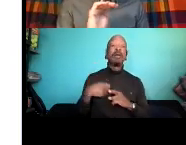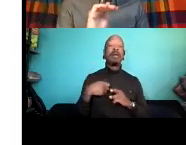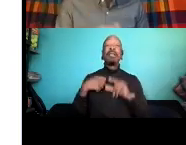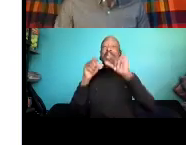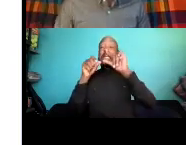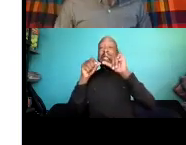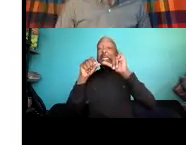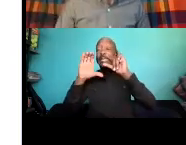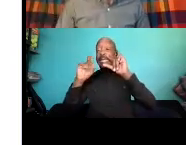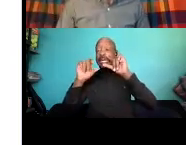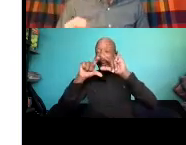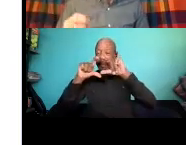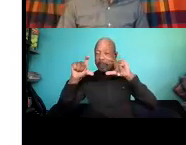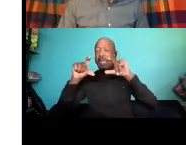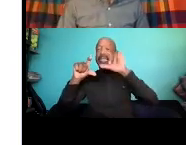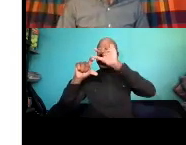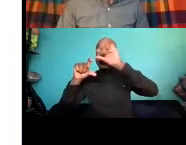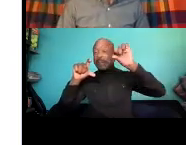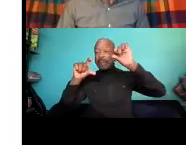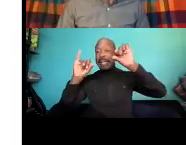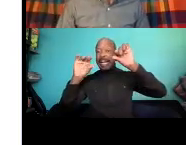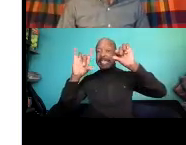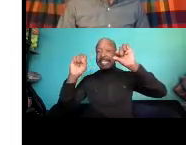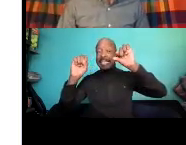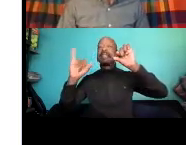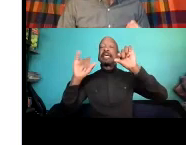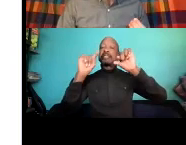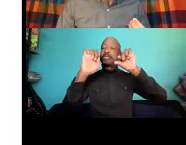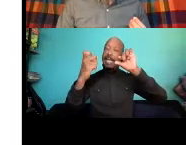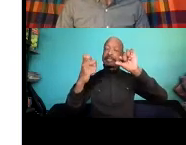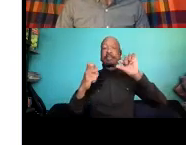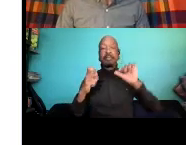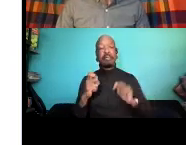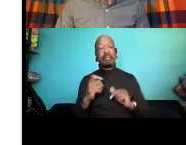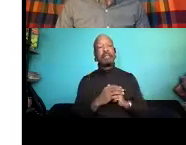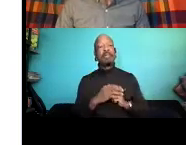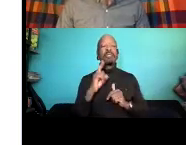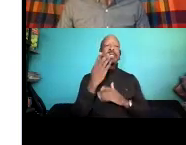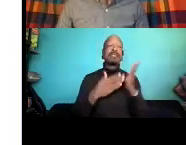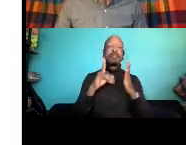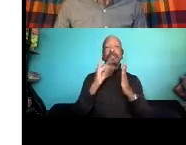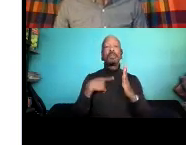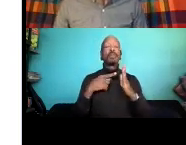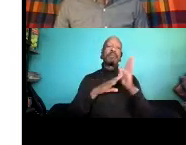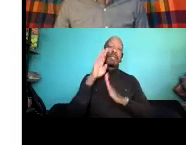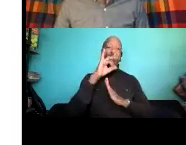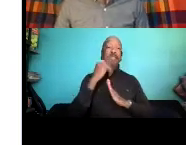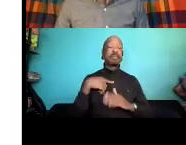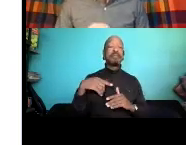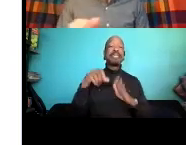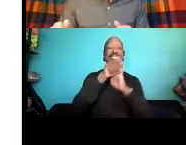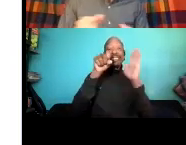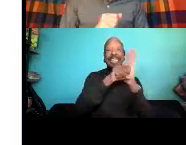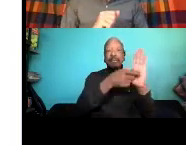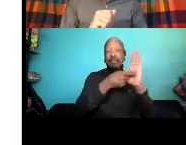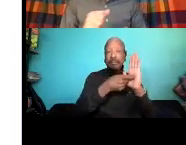status. An entity is something that you form according to state statutes, and the tax category is the